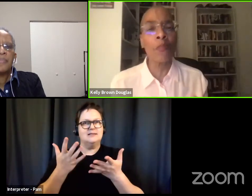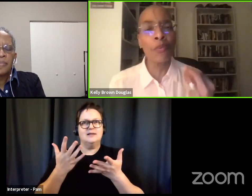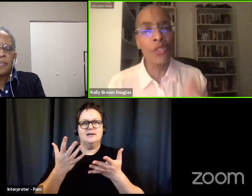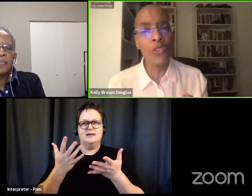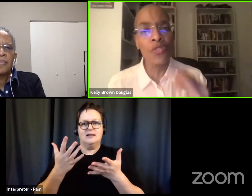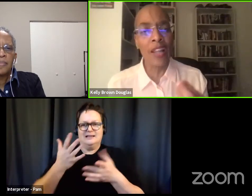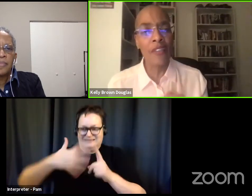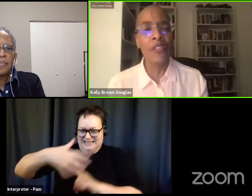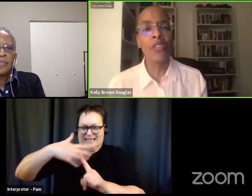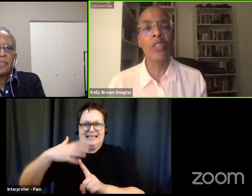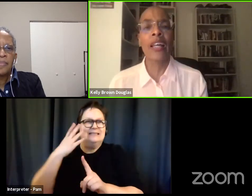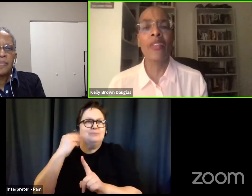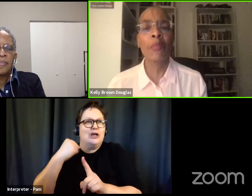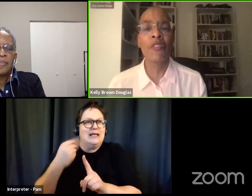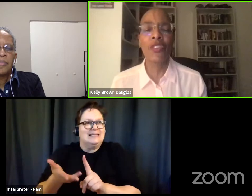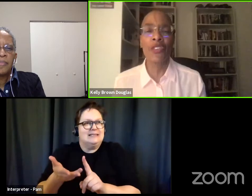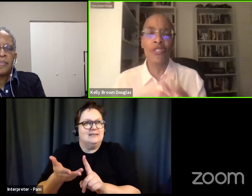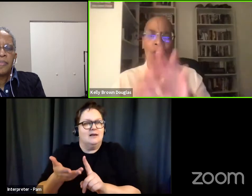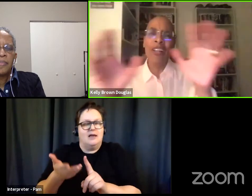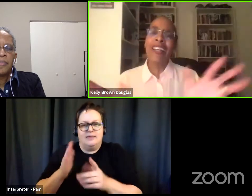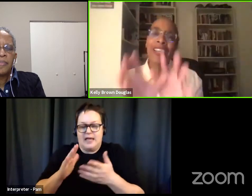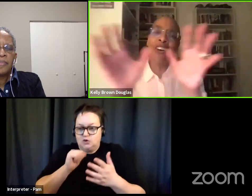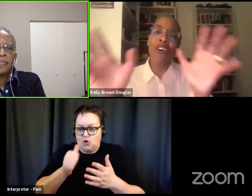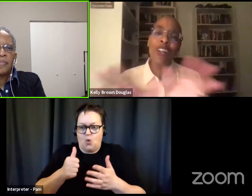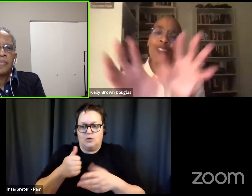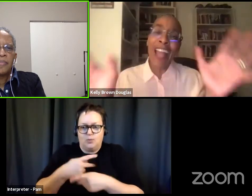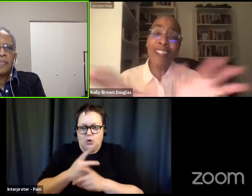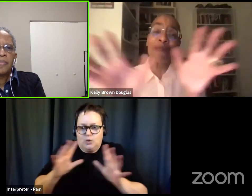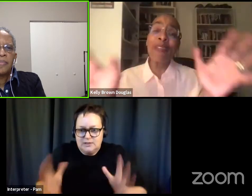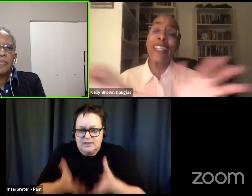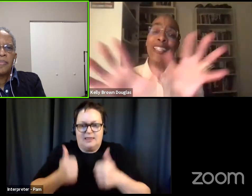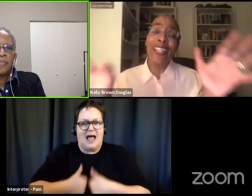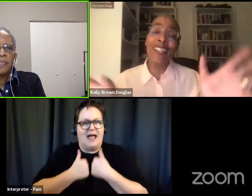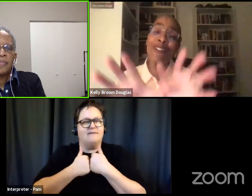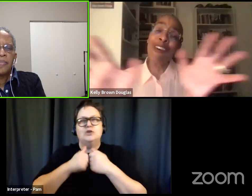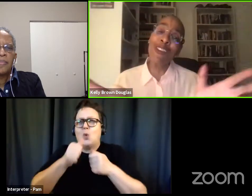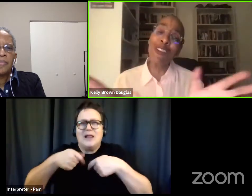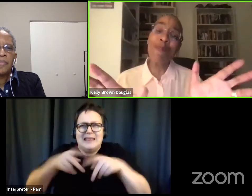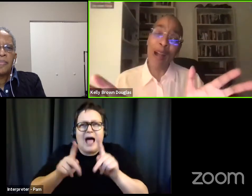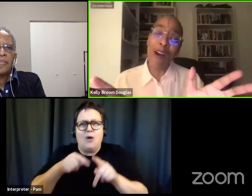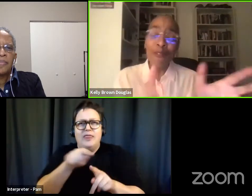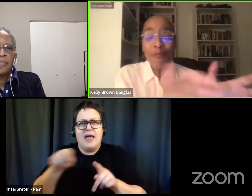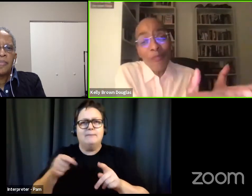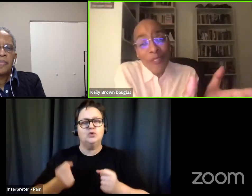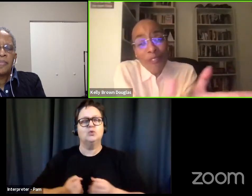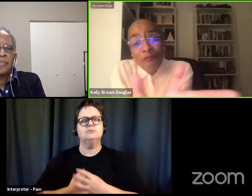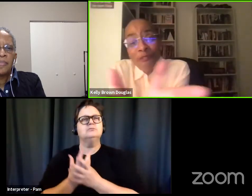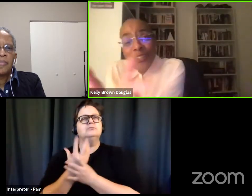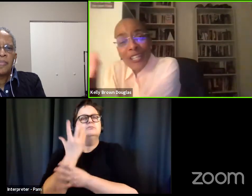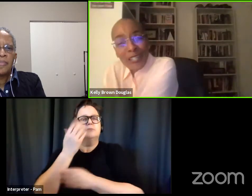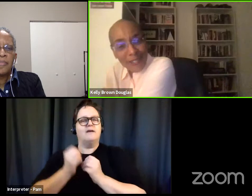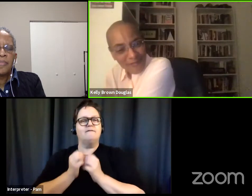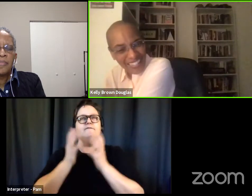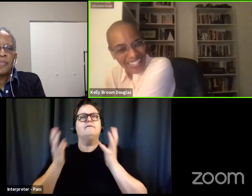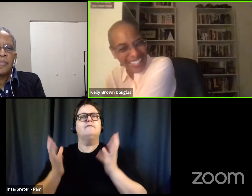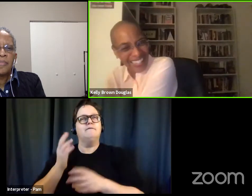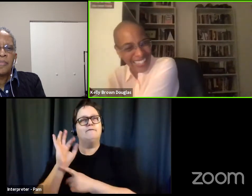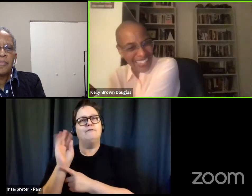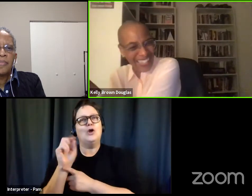that don't produce life and don't allow them to flourish. So, you know, that to me, again, is all about the